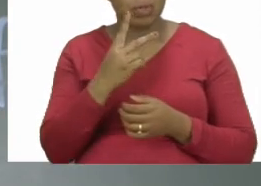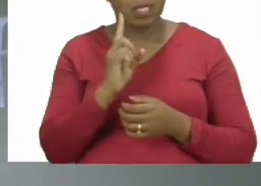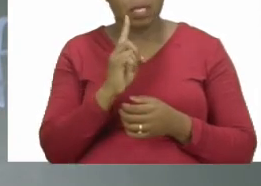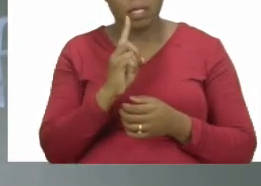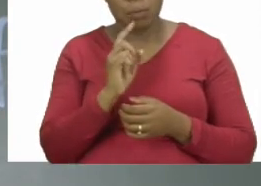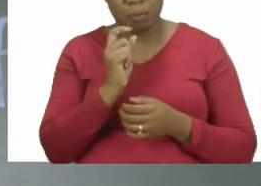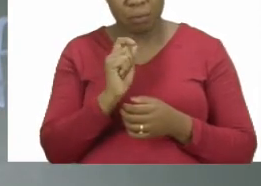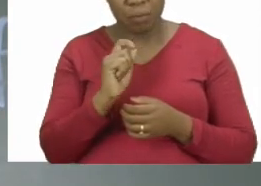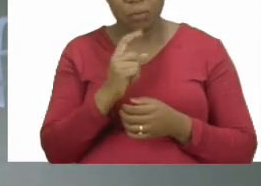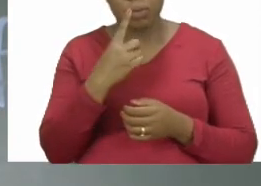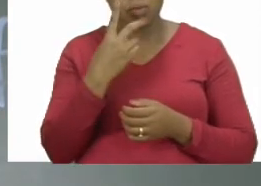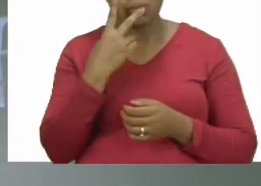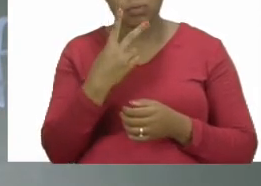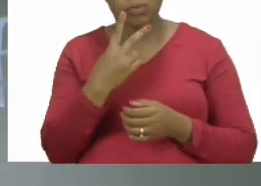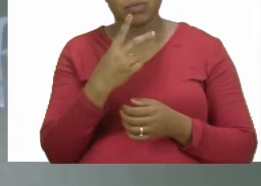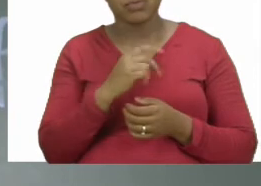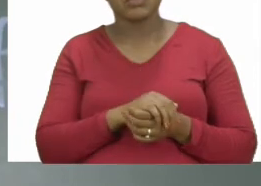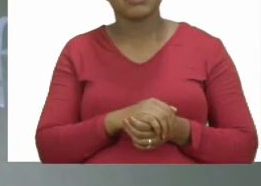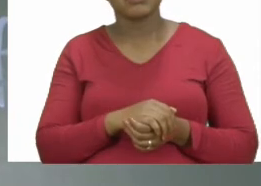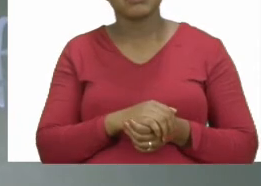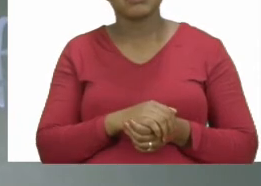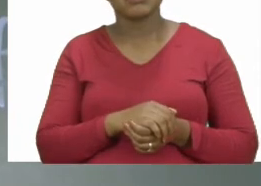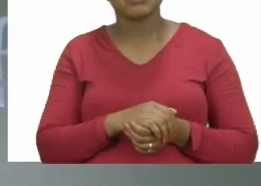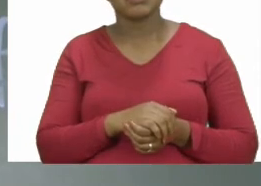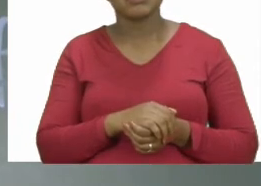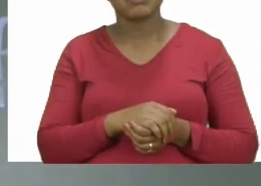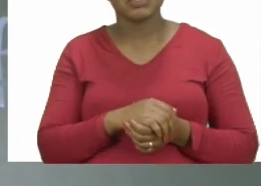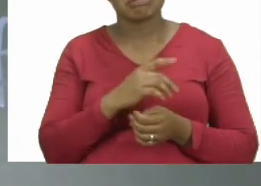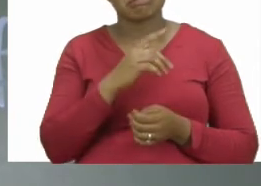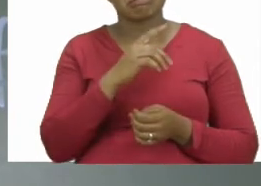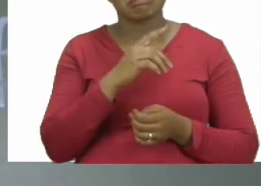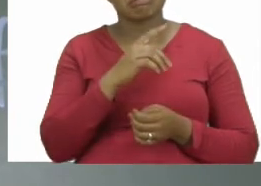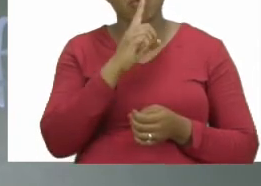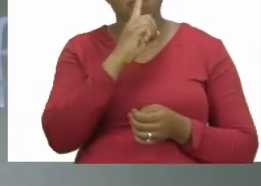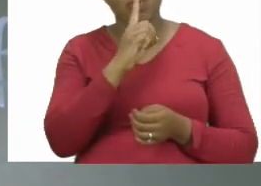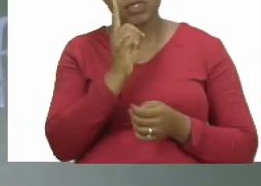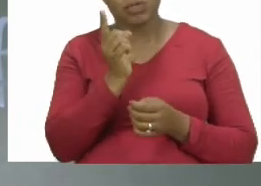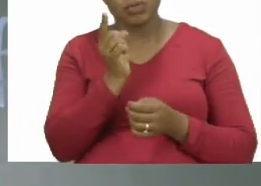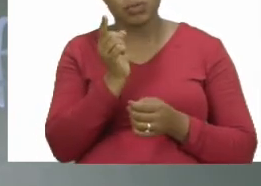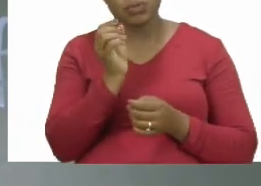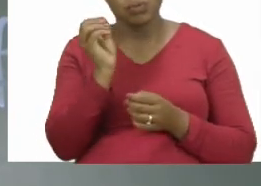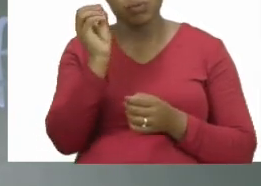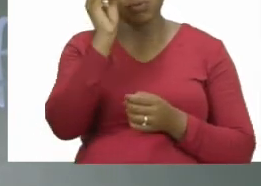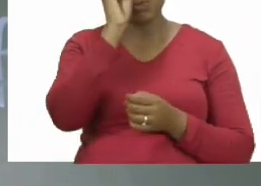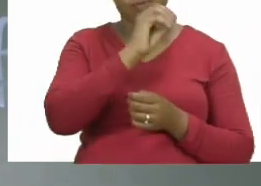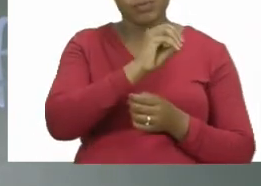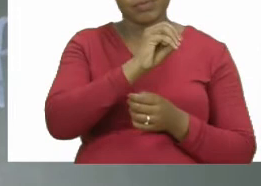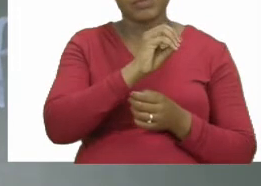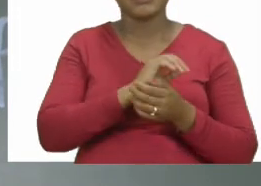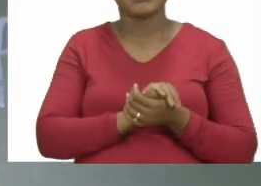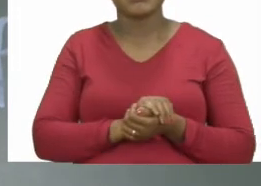2 and the tens we bring over to the tens on top.